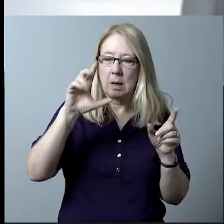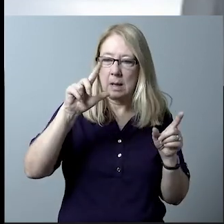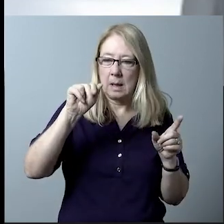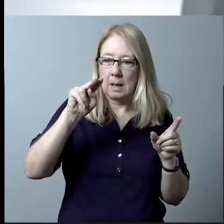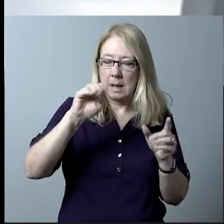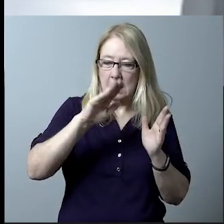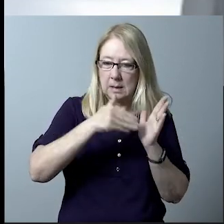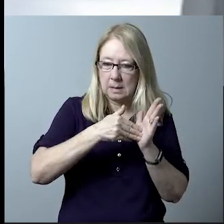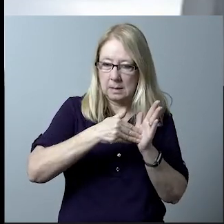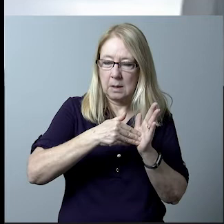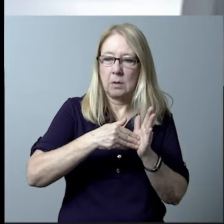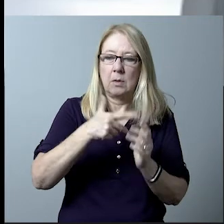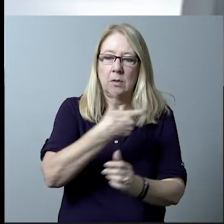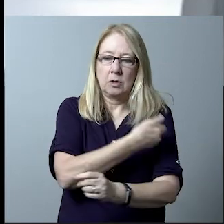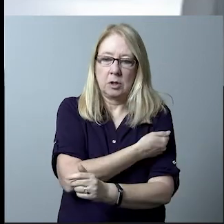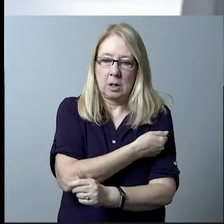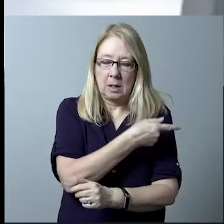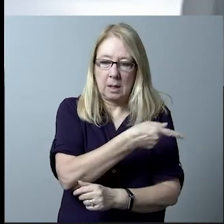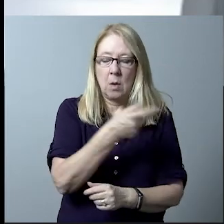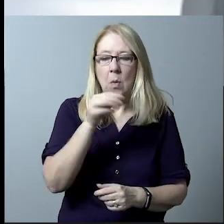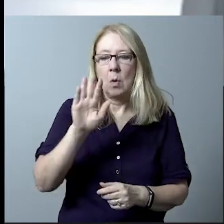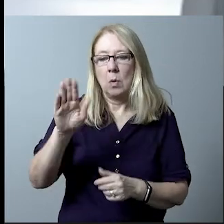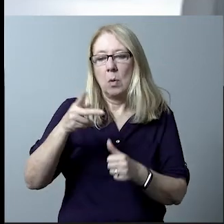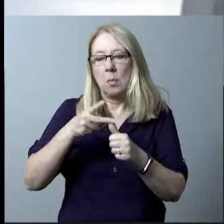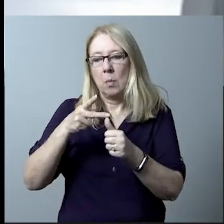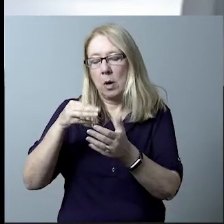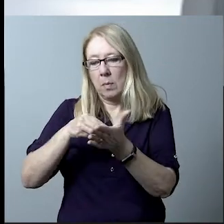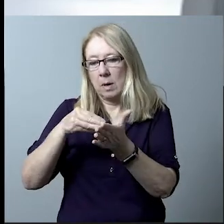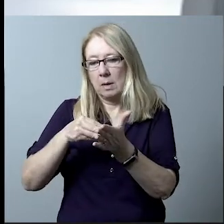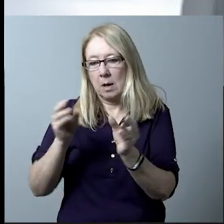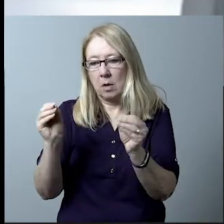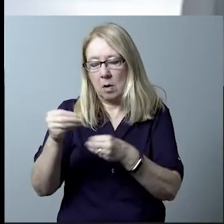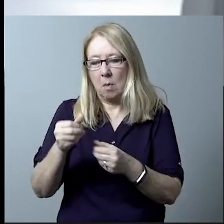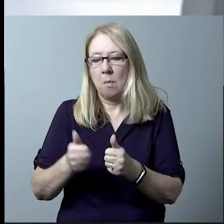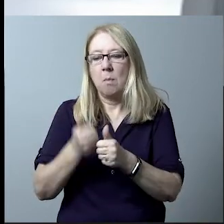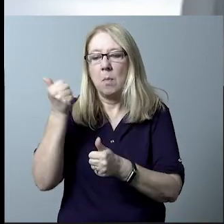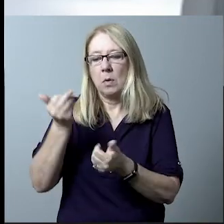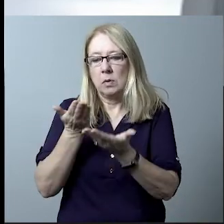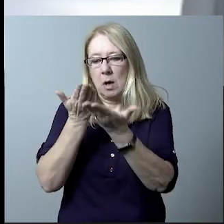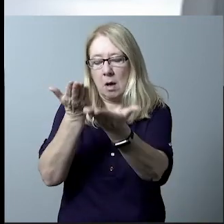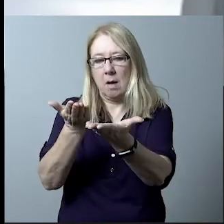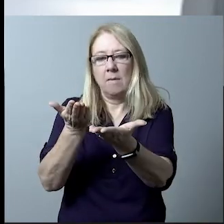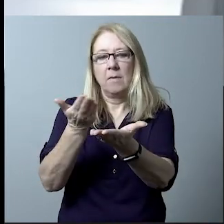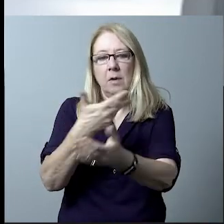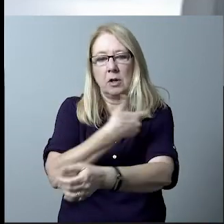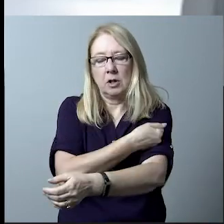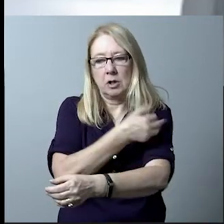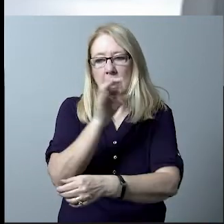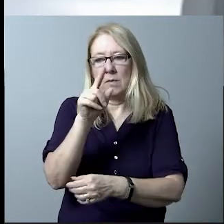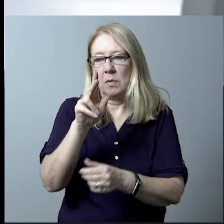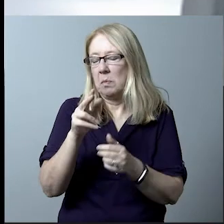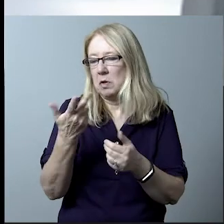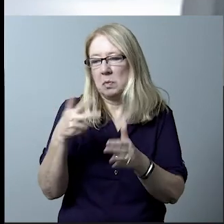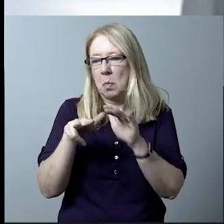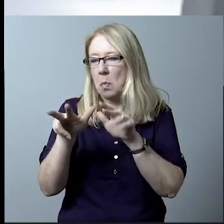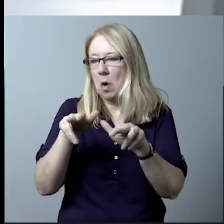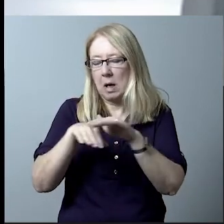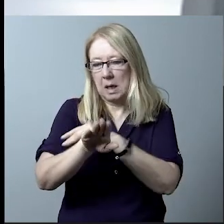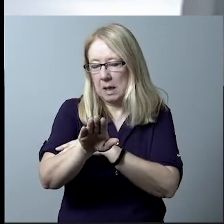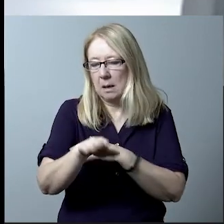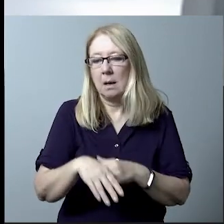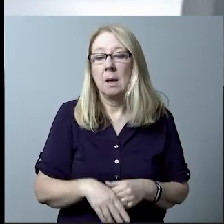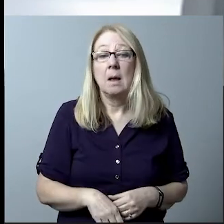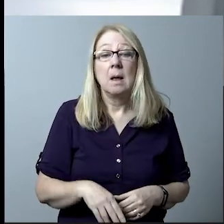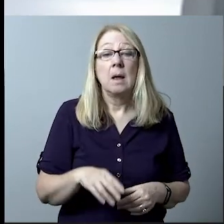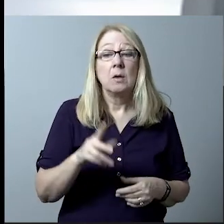Care Clinic down at the Lane Center for your flu shots. You can go to your primary care provider office. Most of them will offer flu shots, many